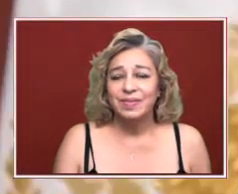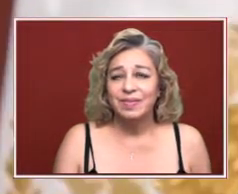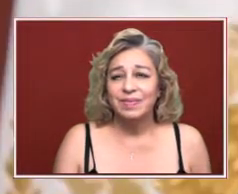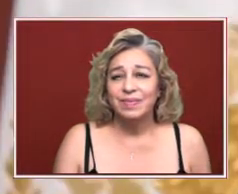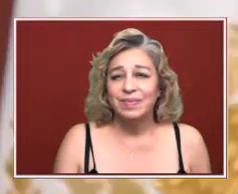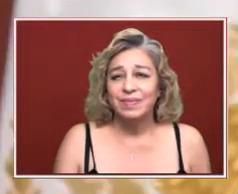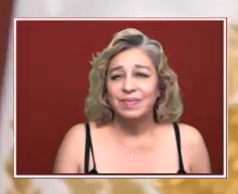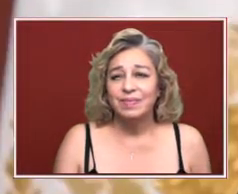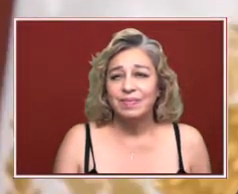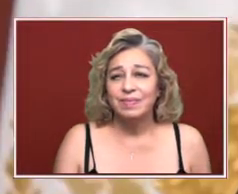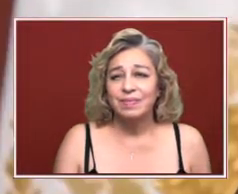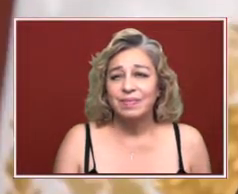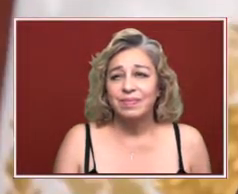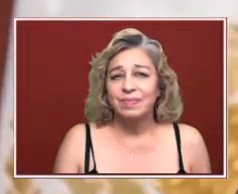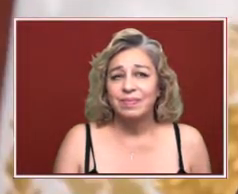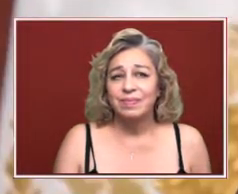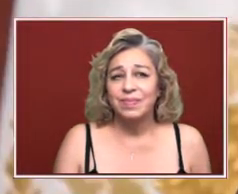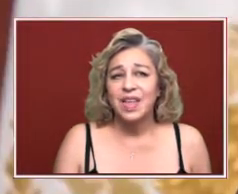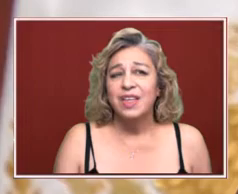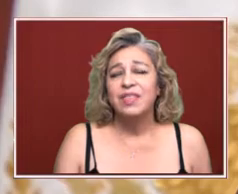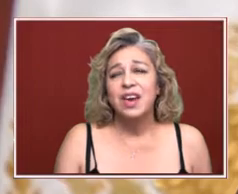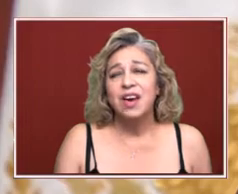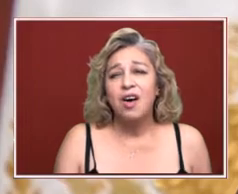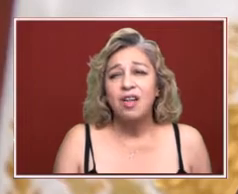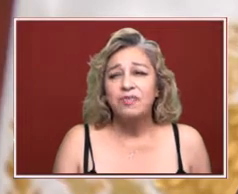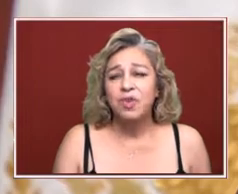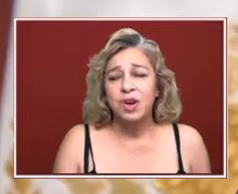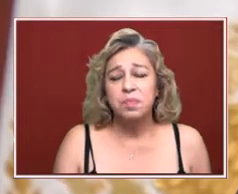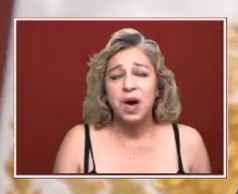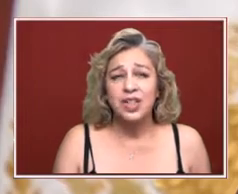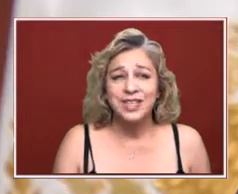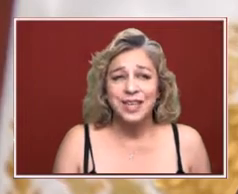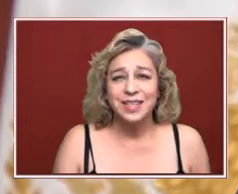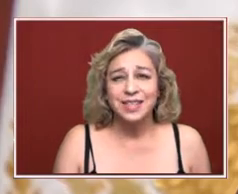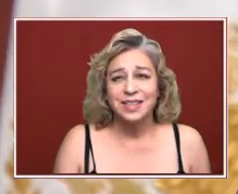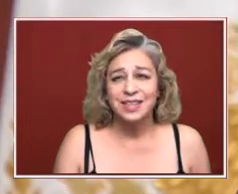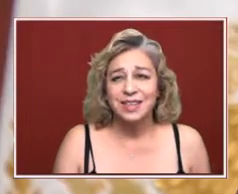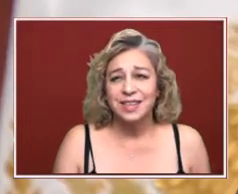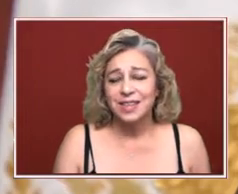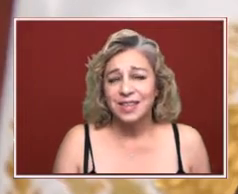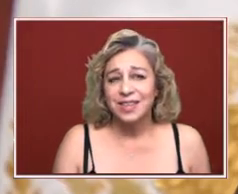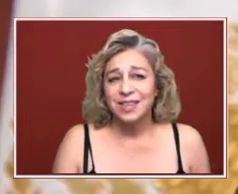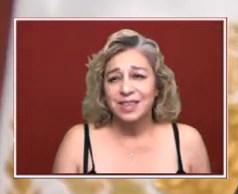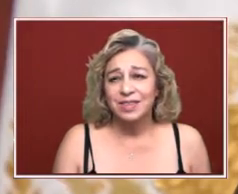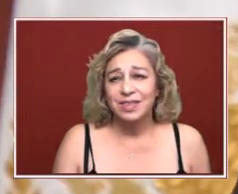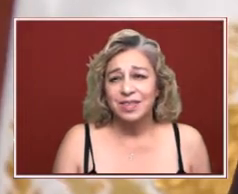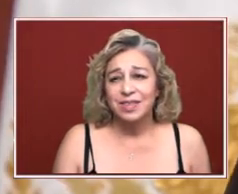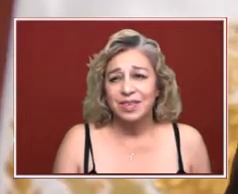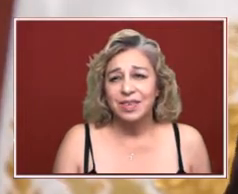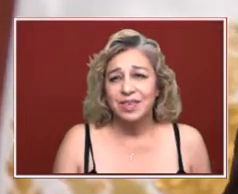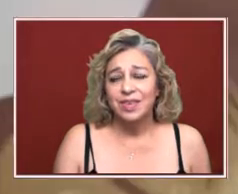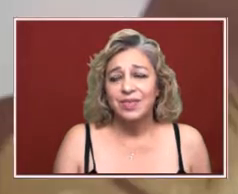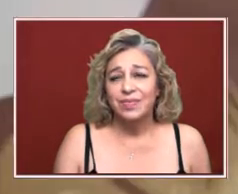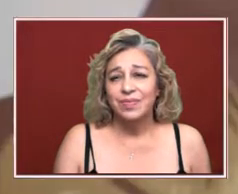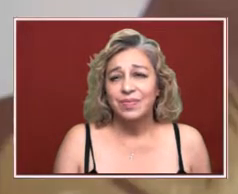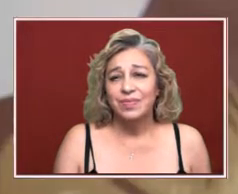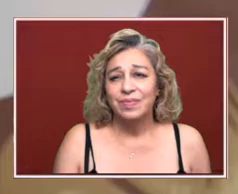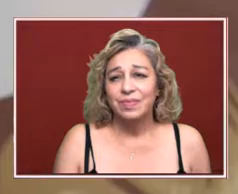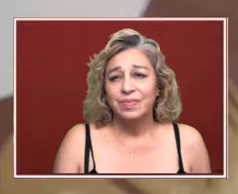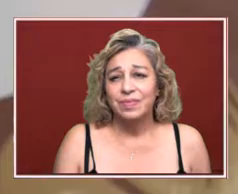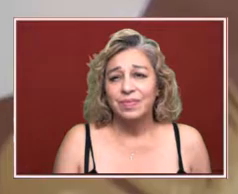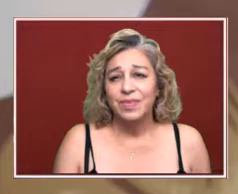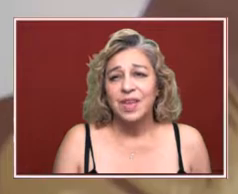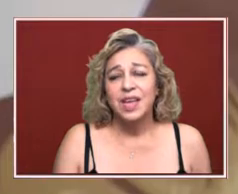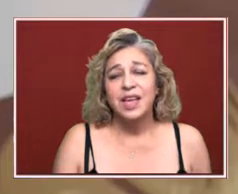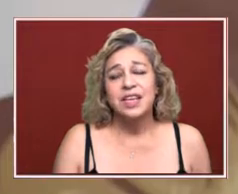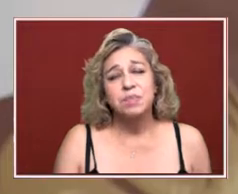que toda política exterior that all foreign politics se inicia y depende de la política